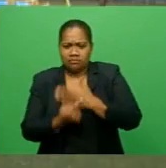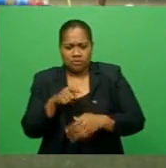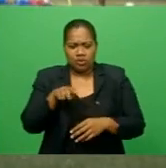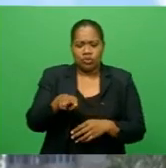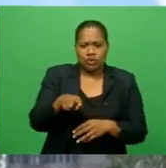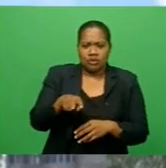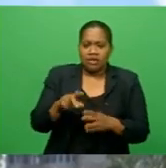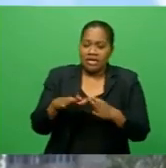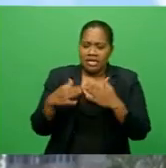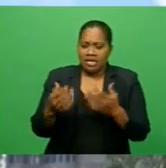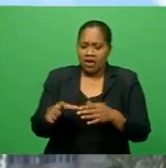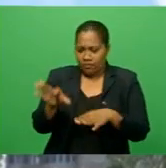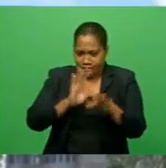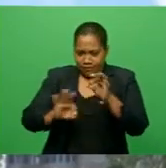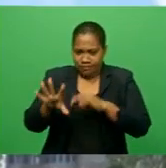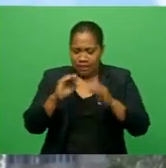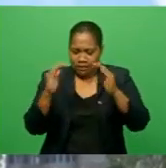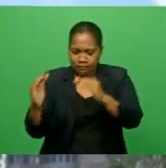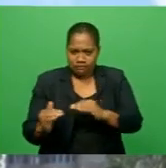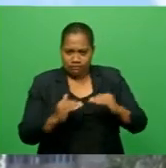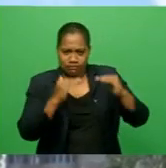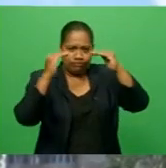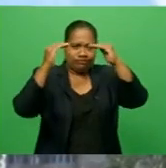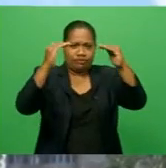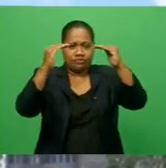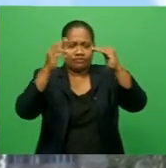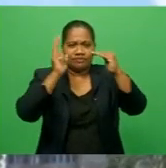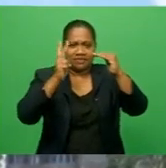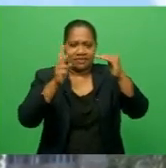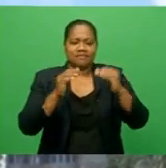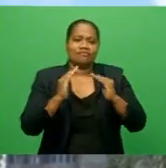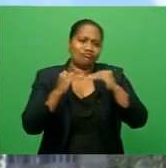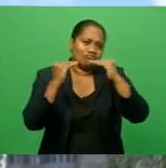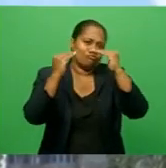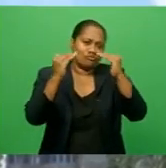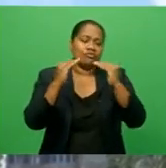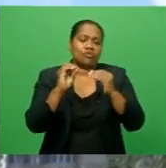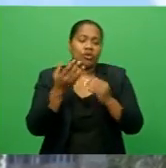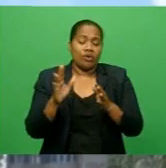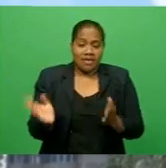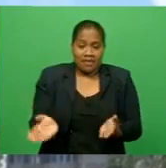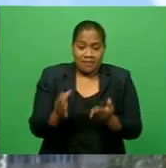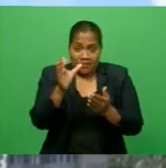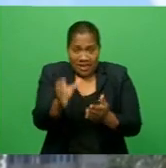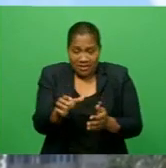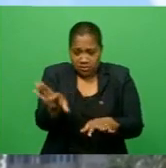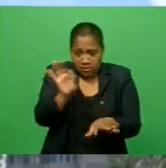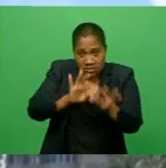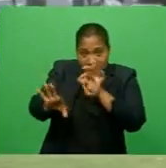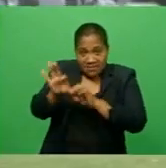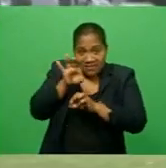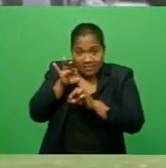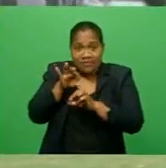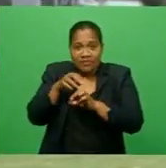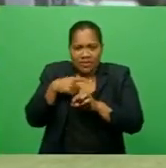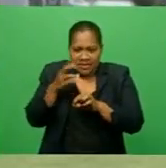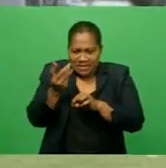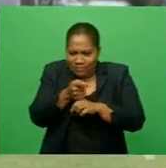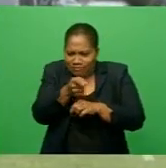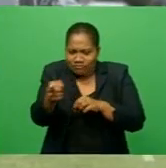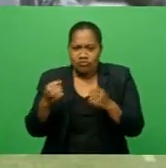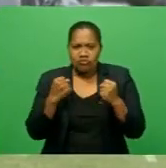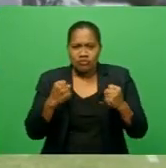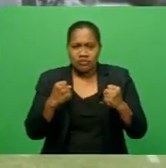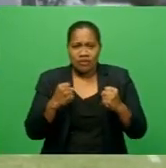next level. I think the reason why I saw consistency in the players that have been selected is because they were probably some of those fitter boys playing